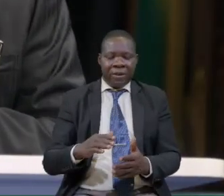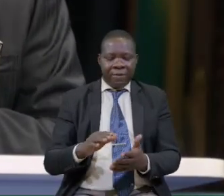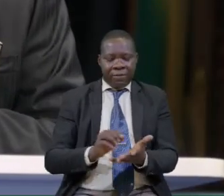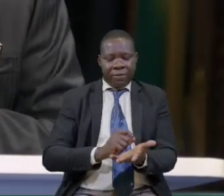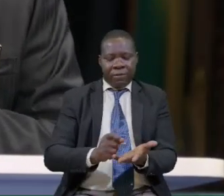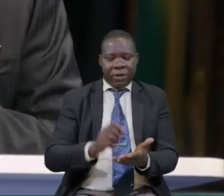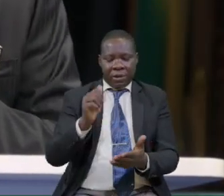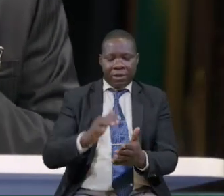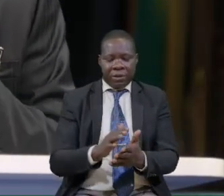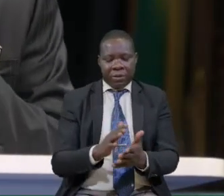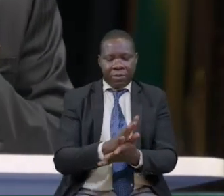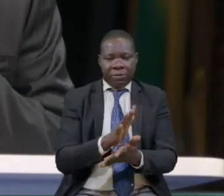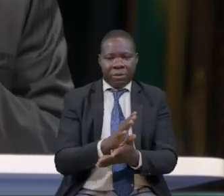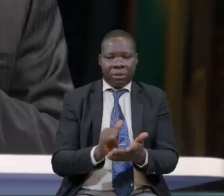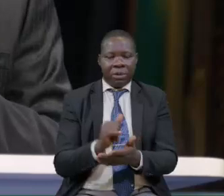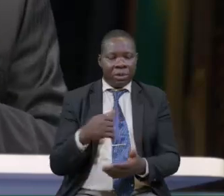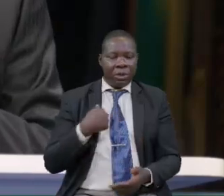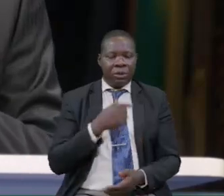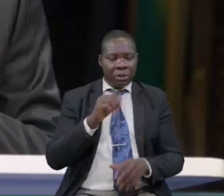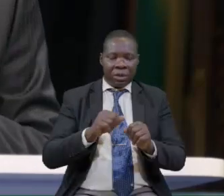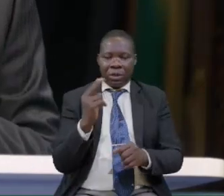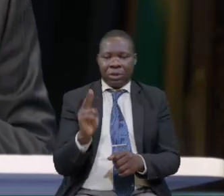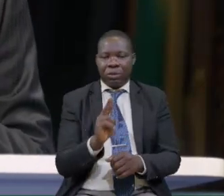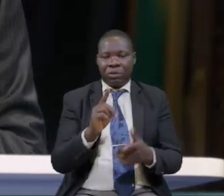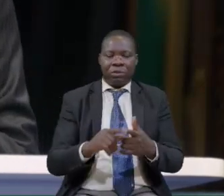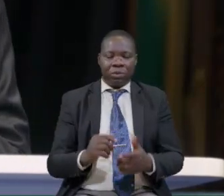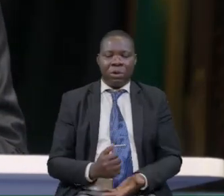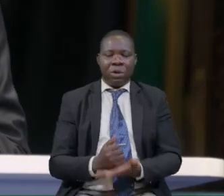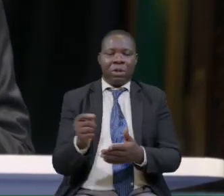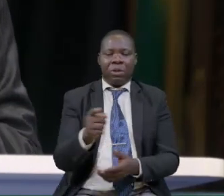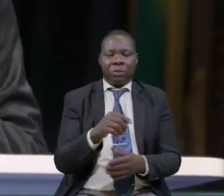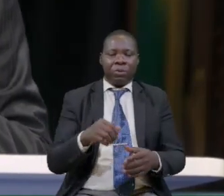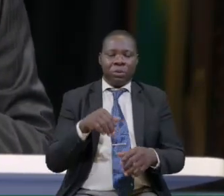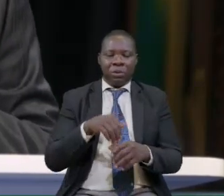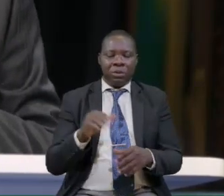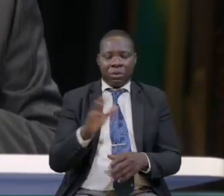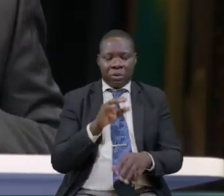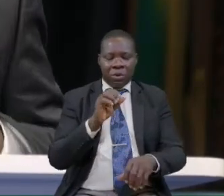you further in your walk with Christ.